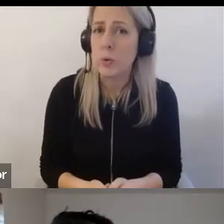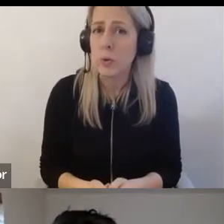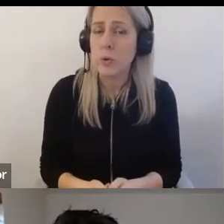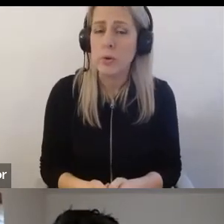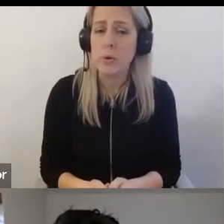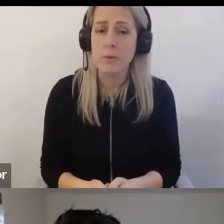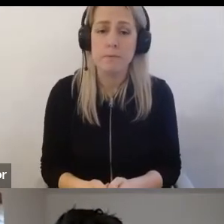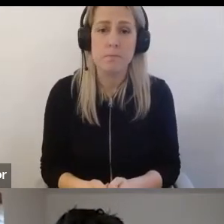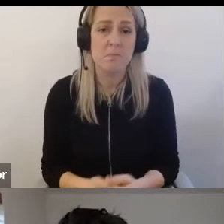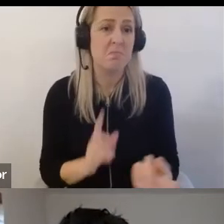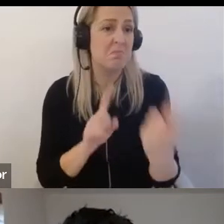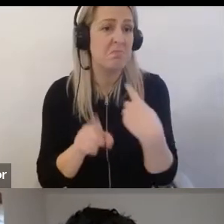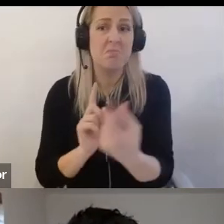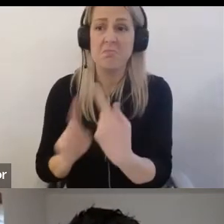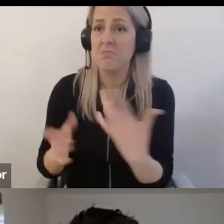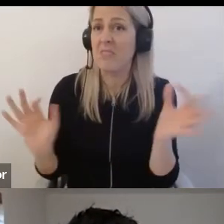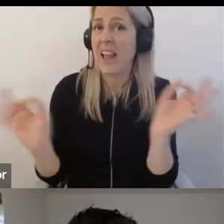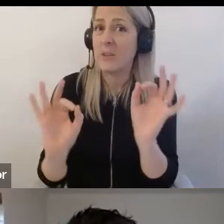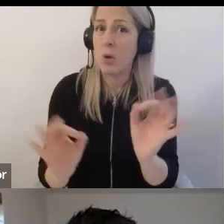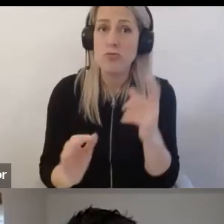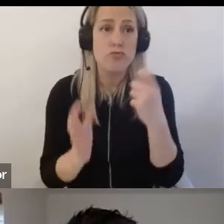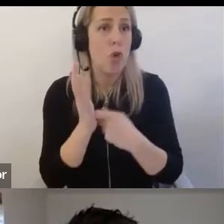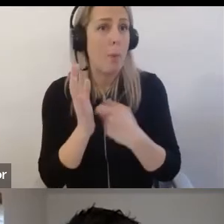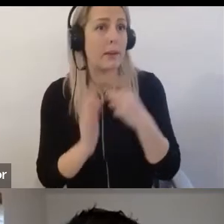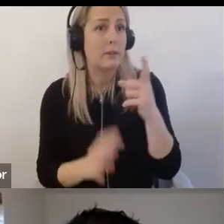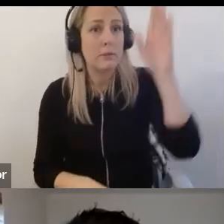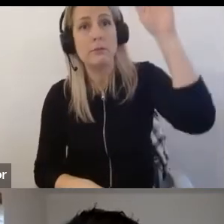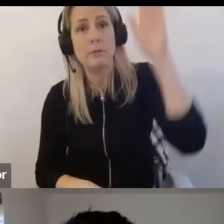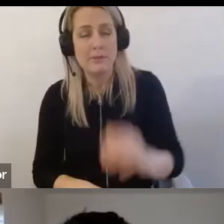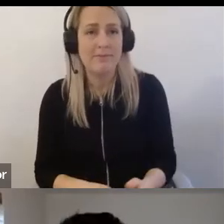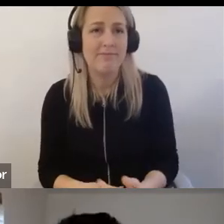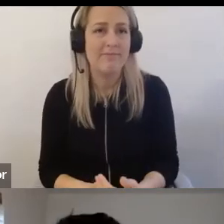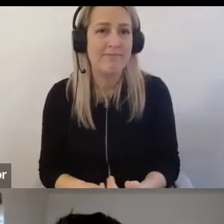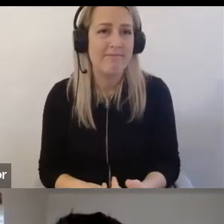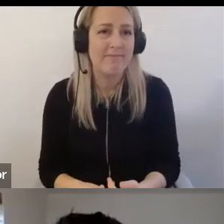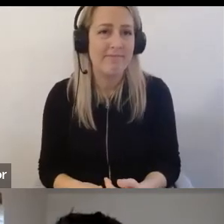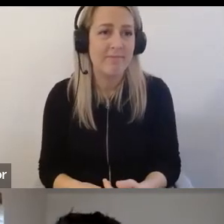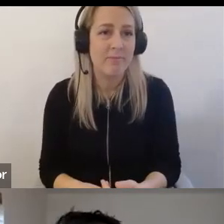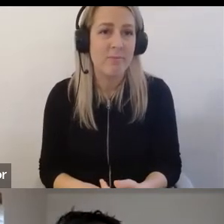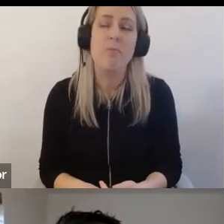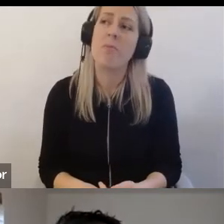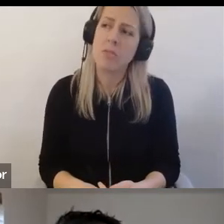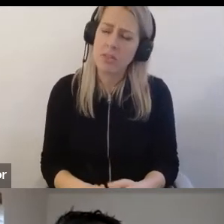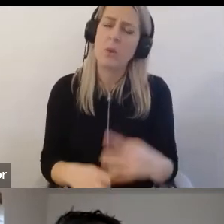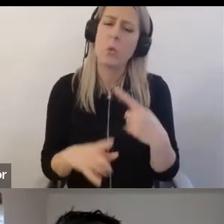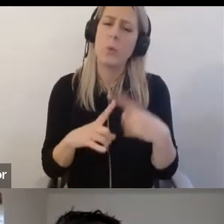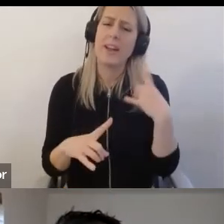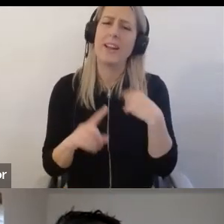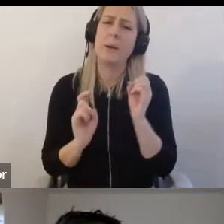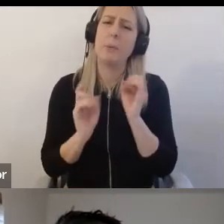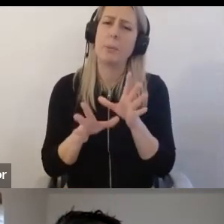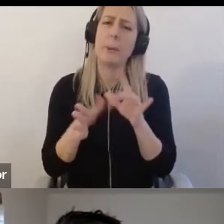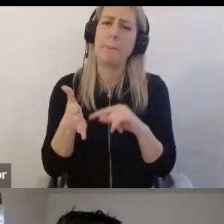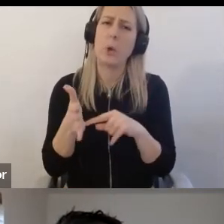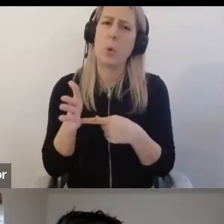If anybody wants to jump in. Robert, you put your hand up. Yeah, just a quick point on that. I think